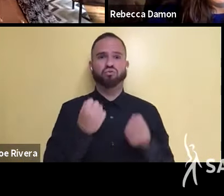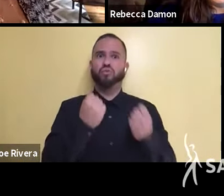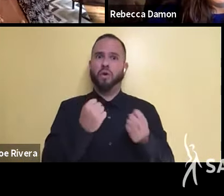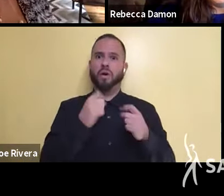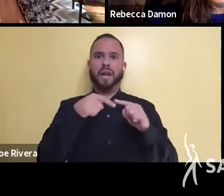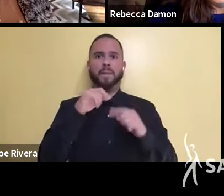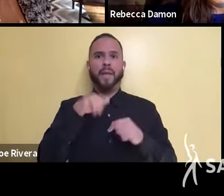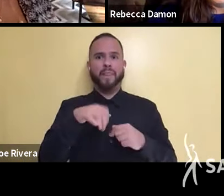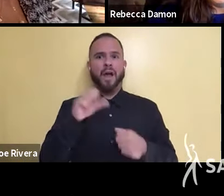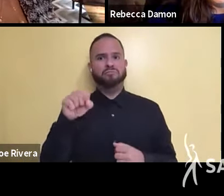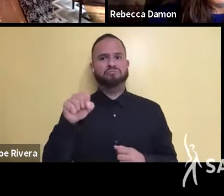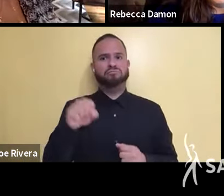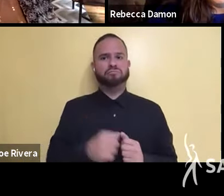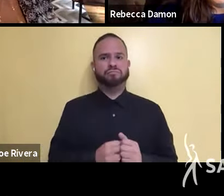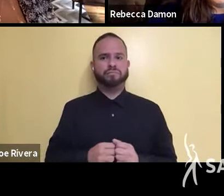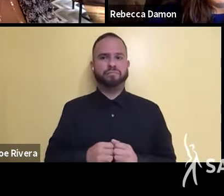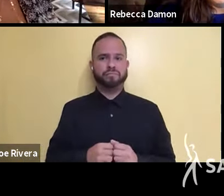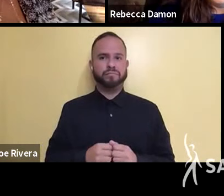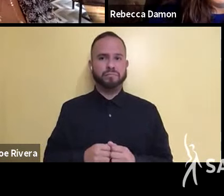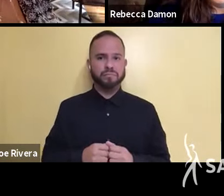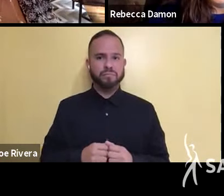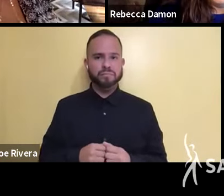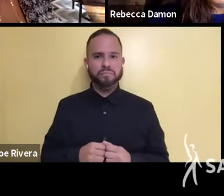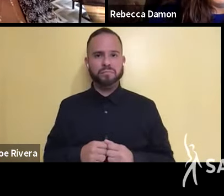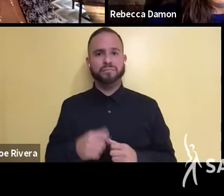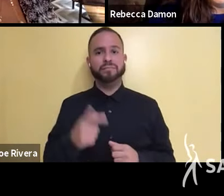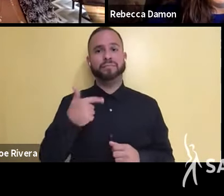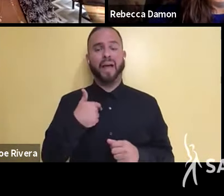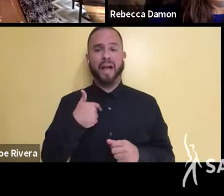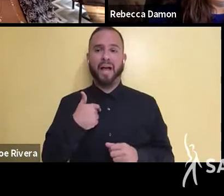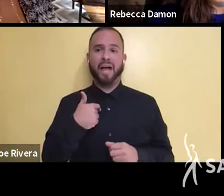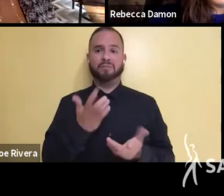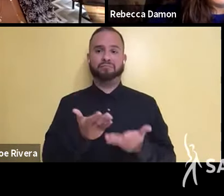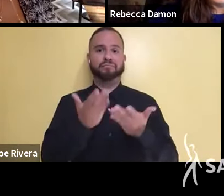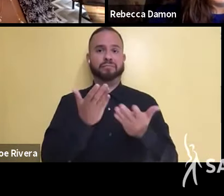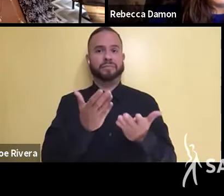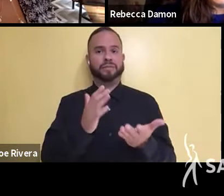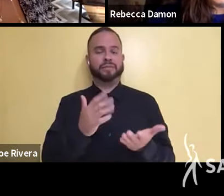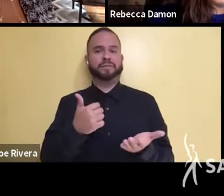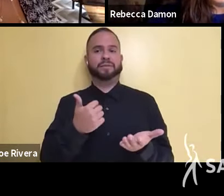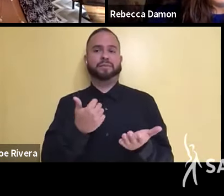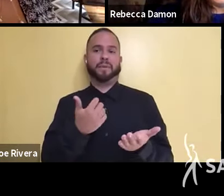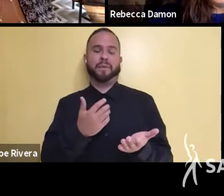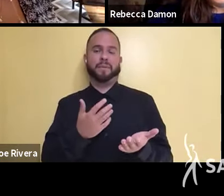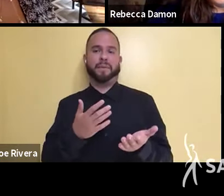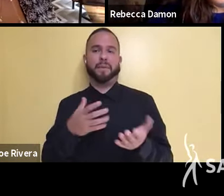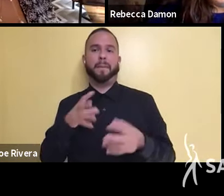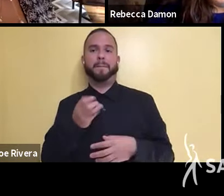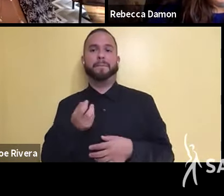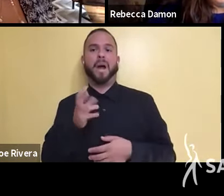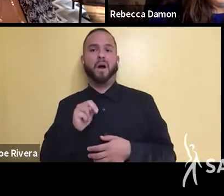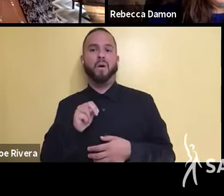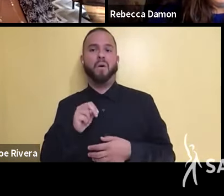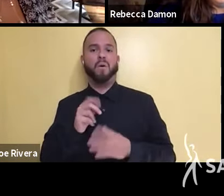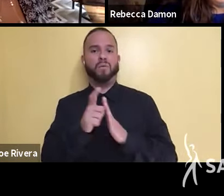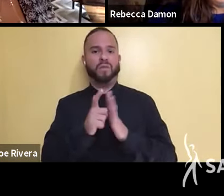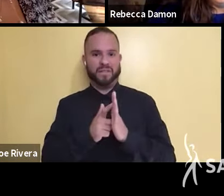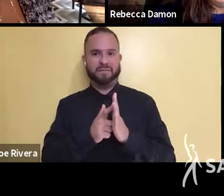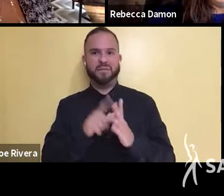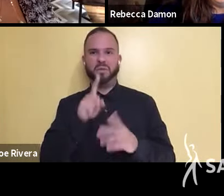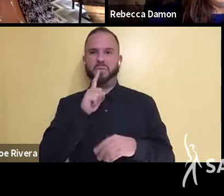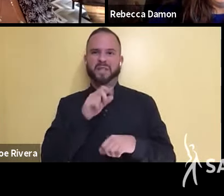this that, in fact, I introduced my own legislation when I was on the Judiciary Committee to establish a small